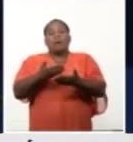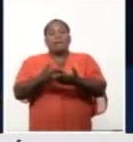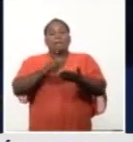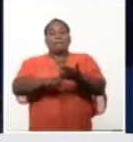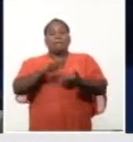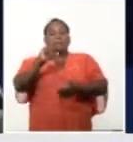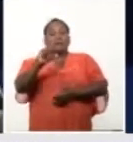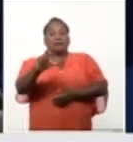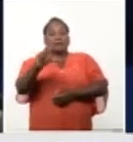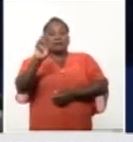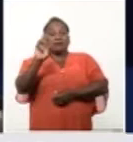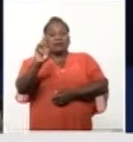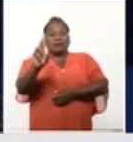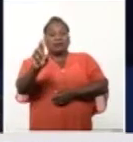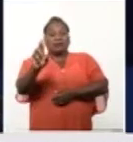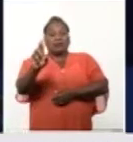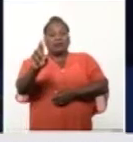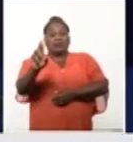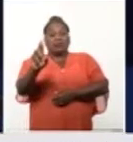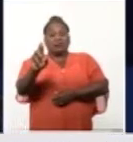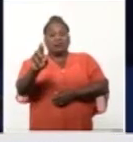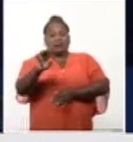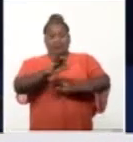undergo the PCR test.